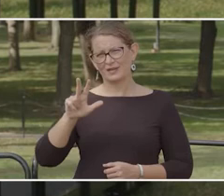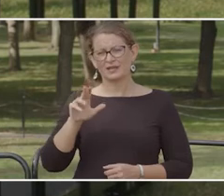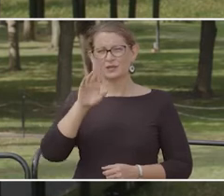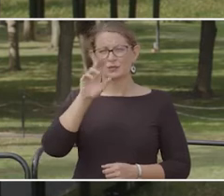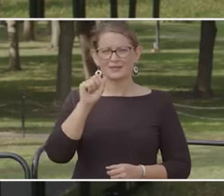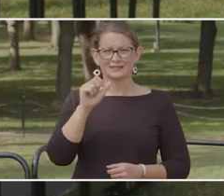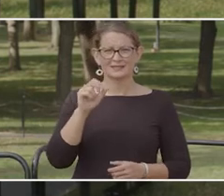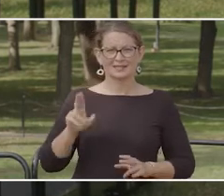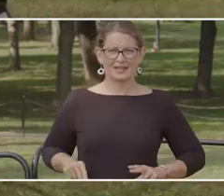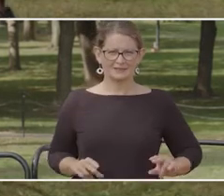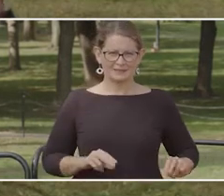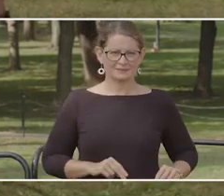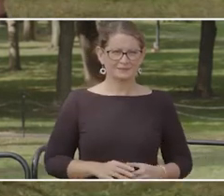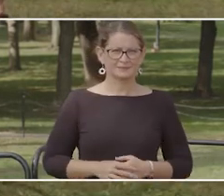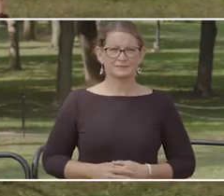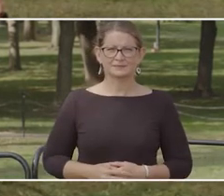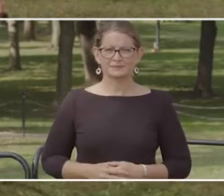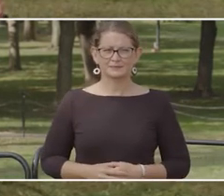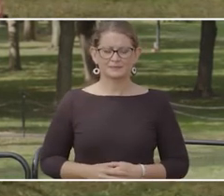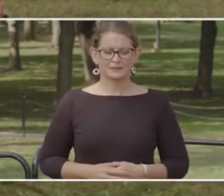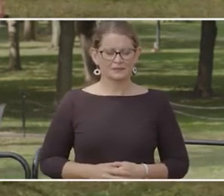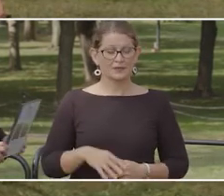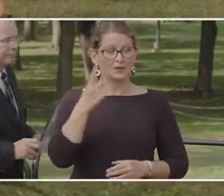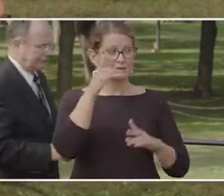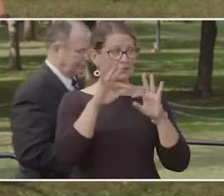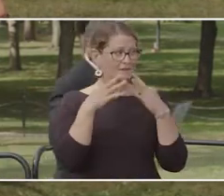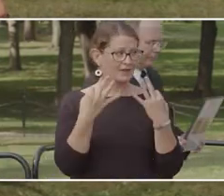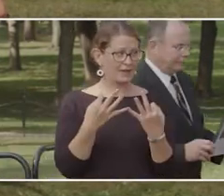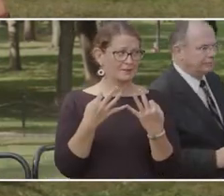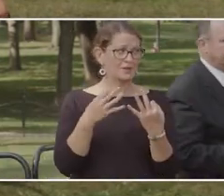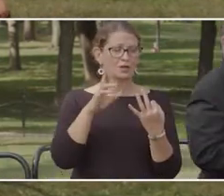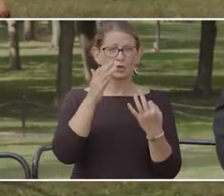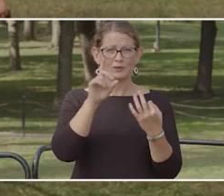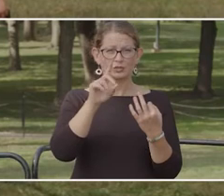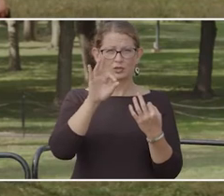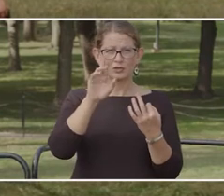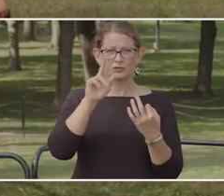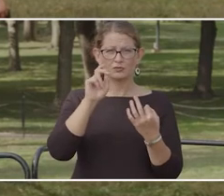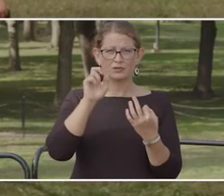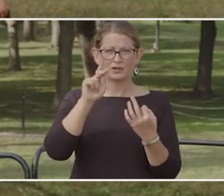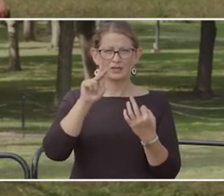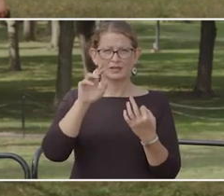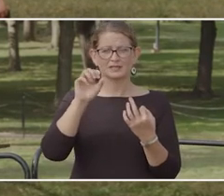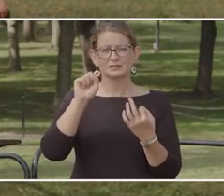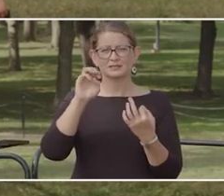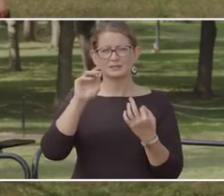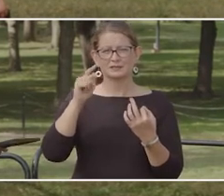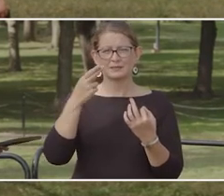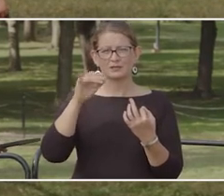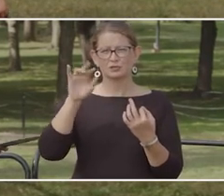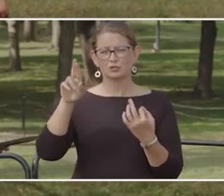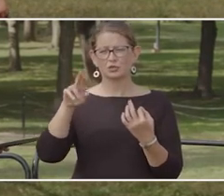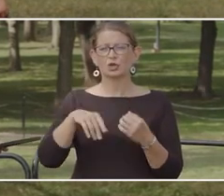1973, U.S. Navy. On behalf of the family of Richard Frederick Fick, Jr., U.S.